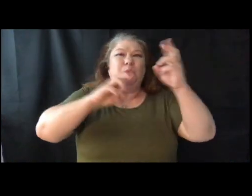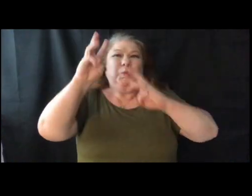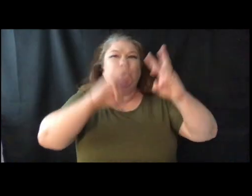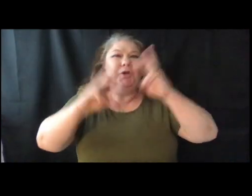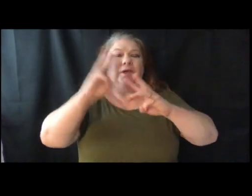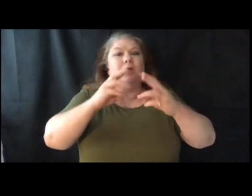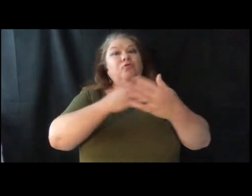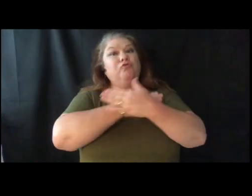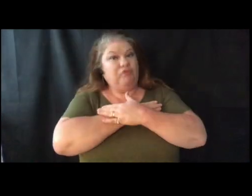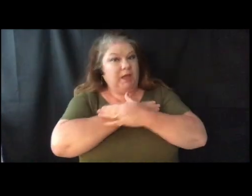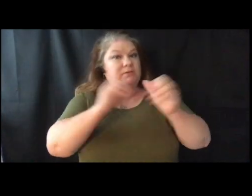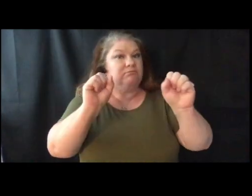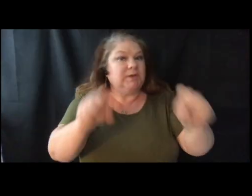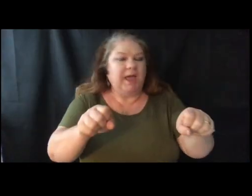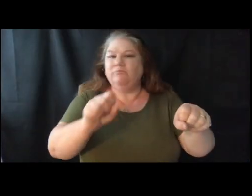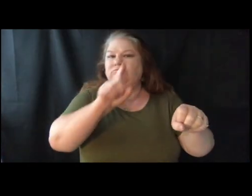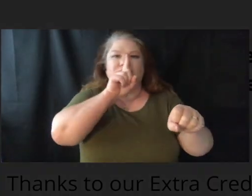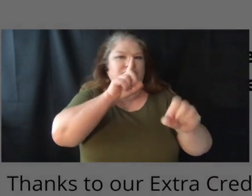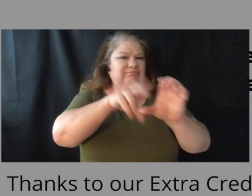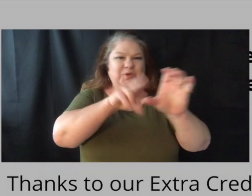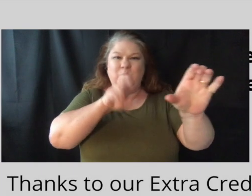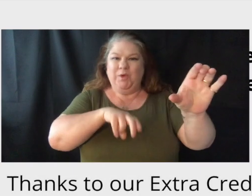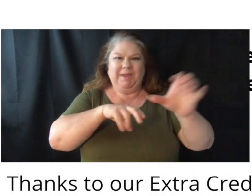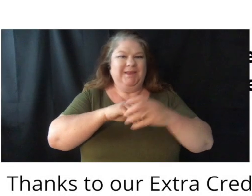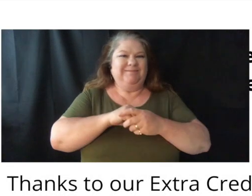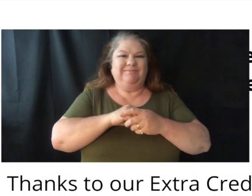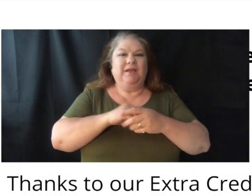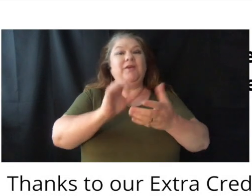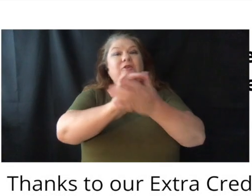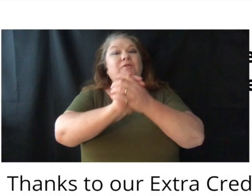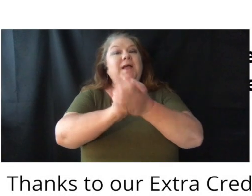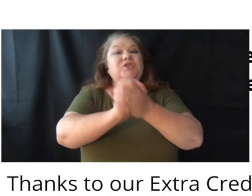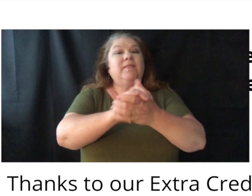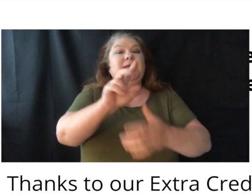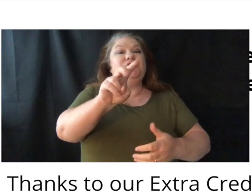quit. Congratulations, 264.